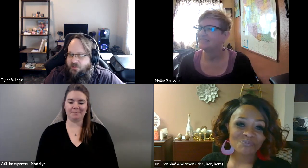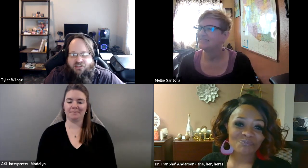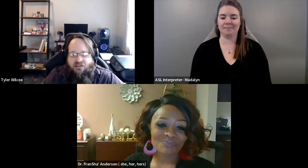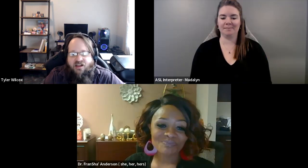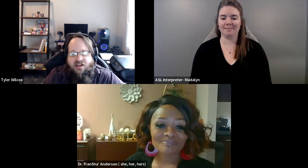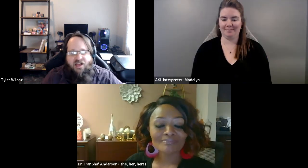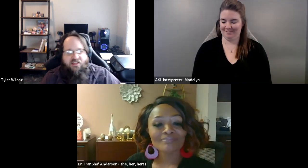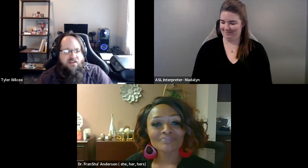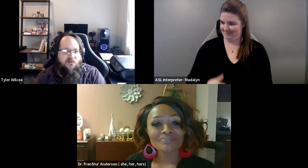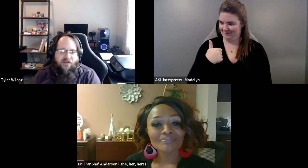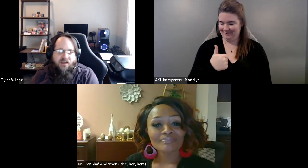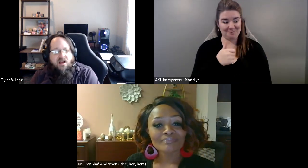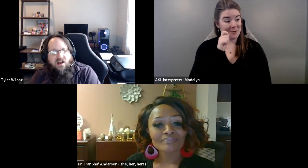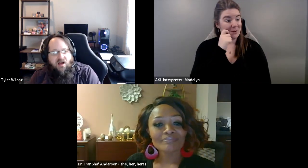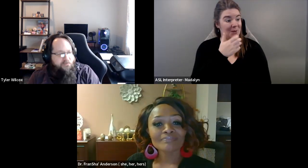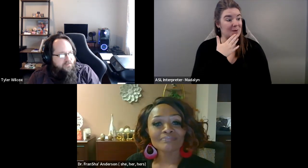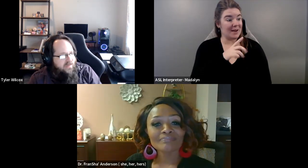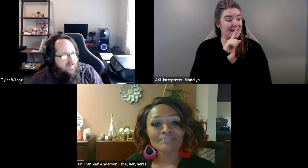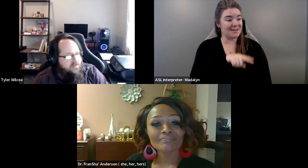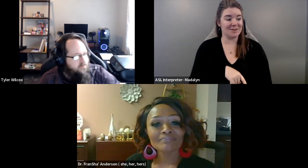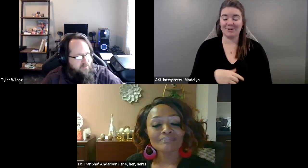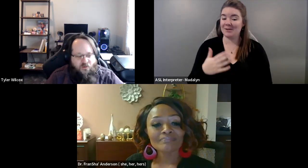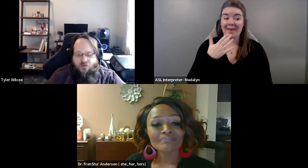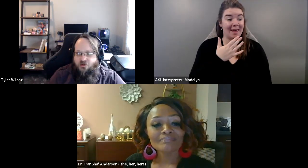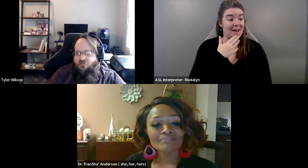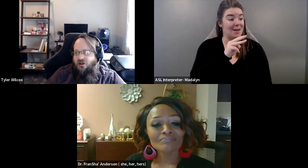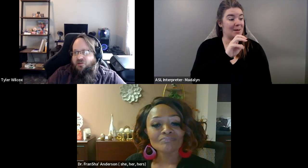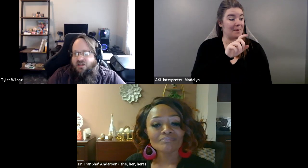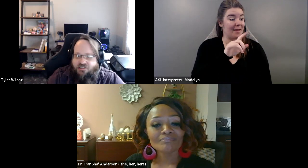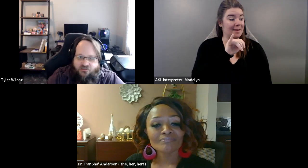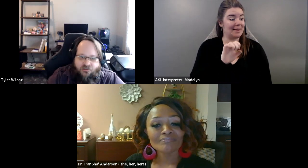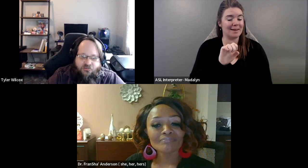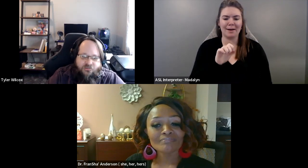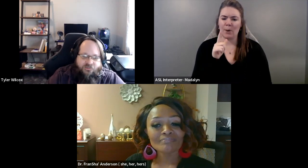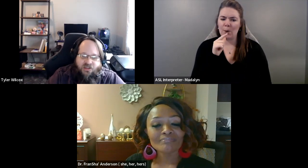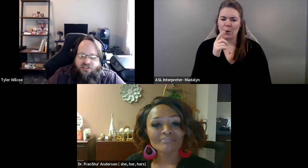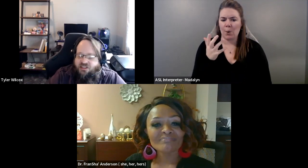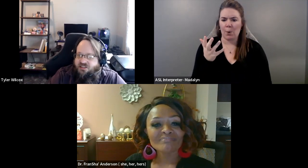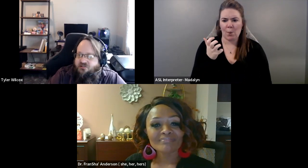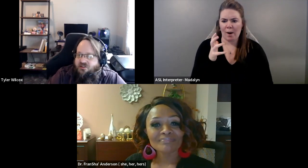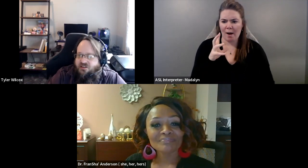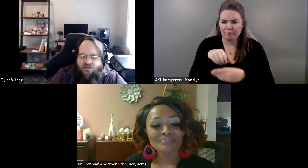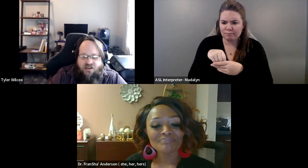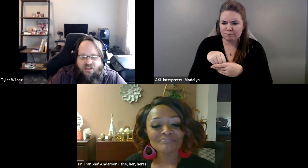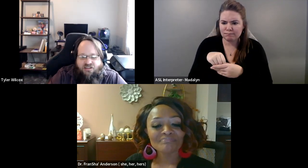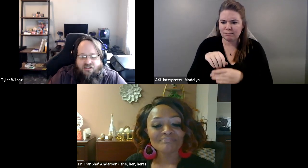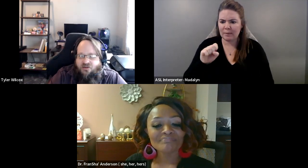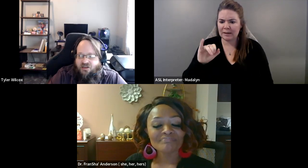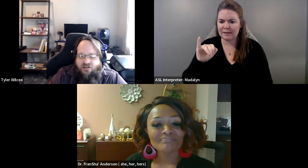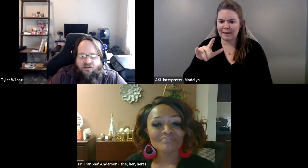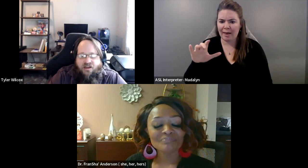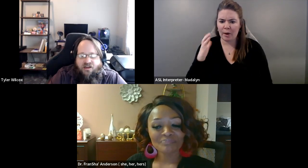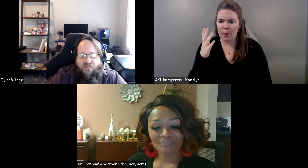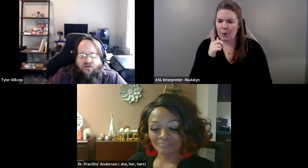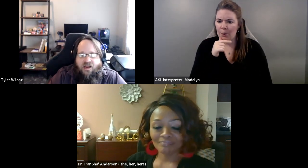Cool, good answer. And thank you, Billy. Yeah, so who would want to be on the silk? Who is sort of the next thing